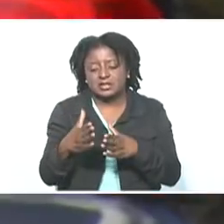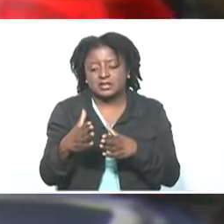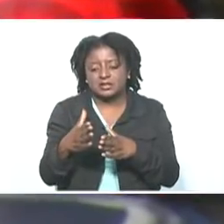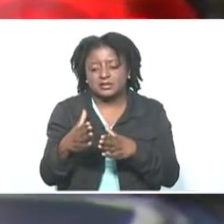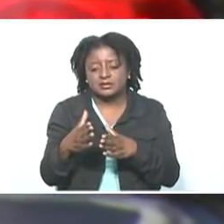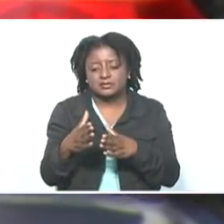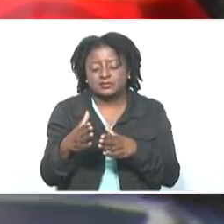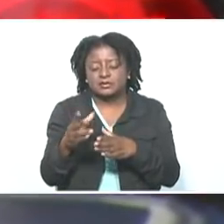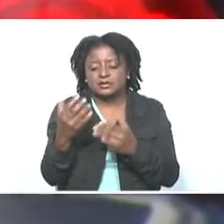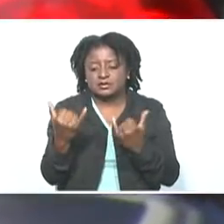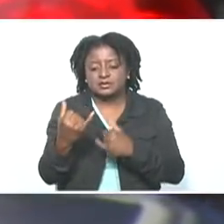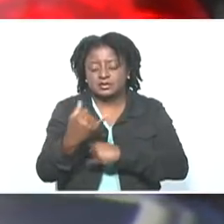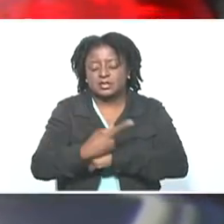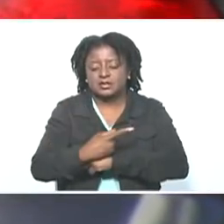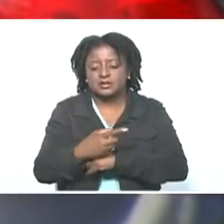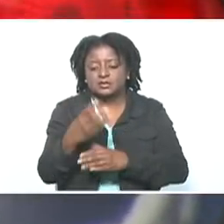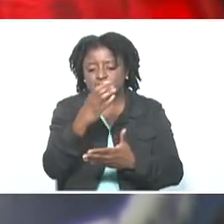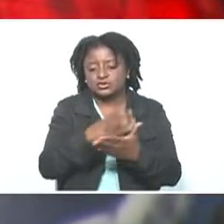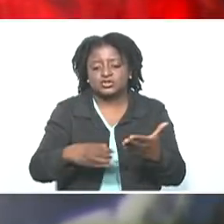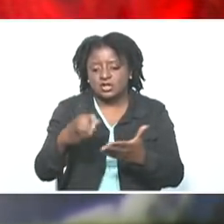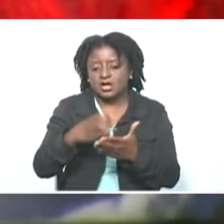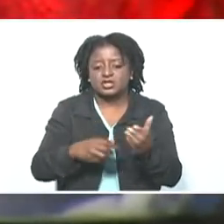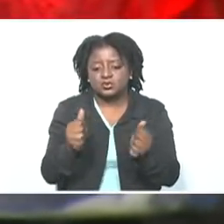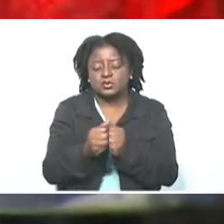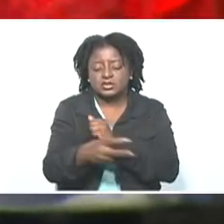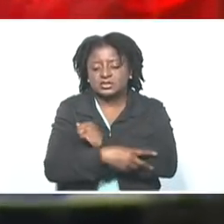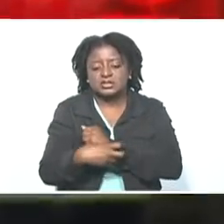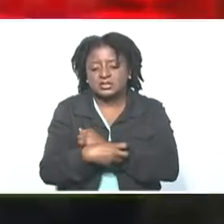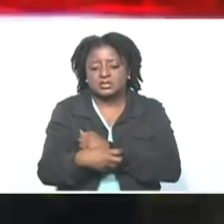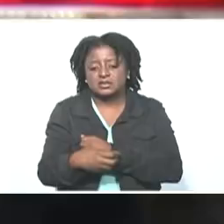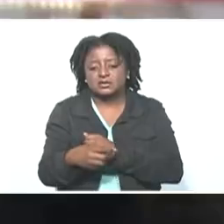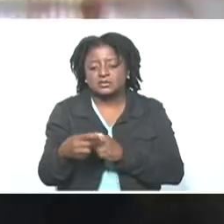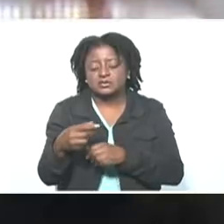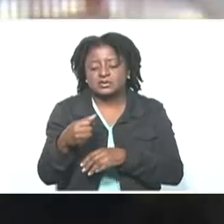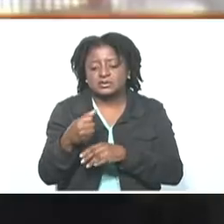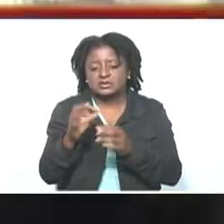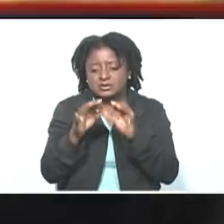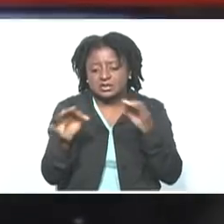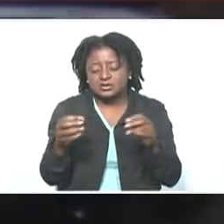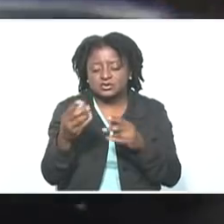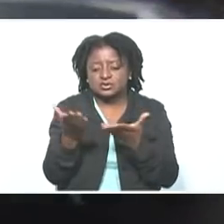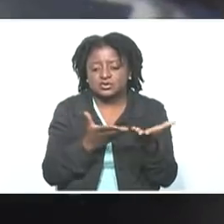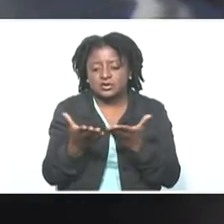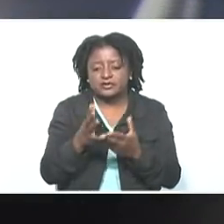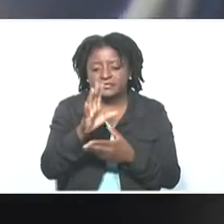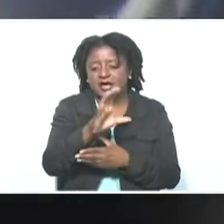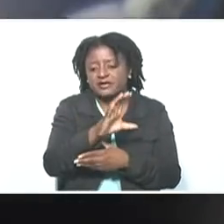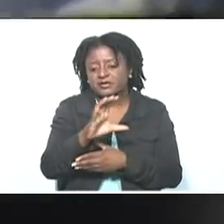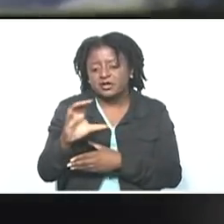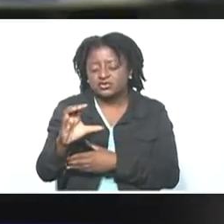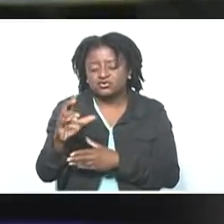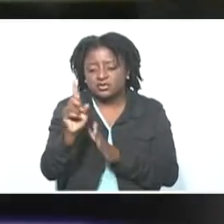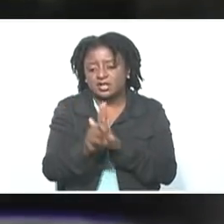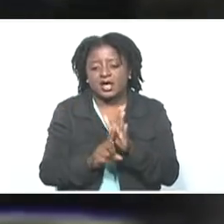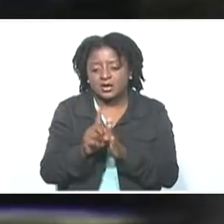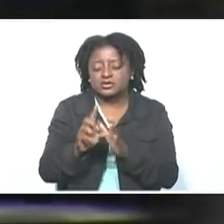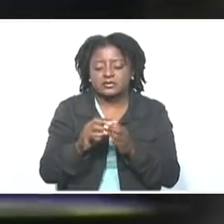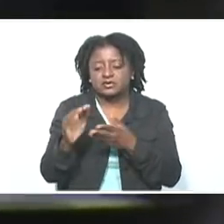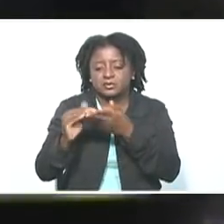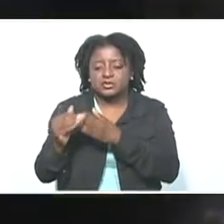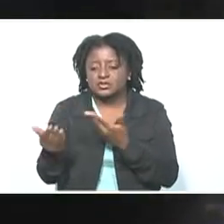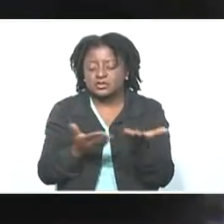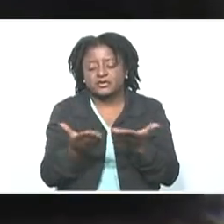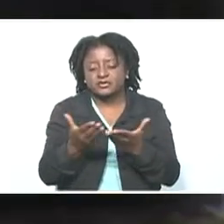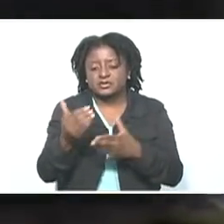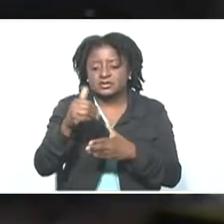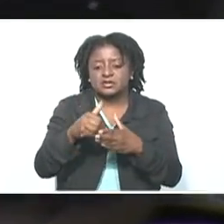with stealing and receiving and has to serve 500 hours of community service divided between the Persis Rogers Home for the